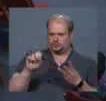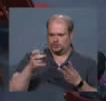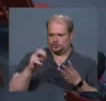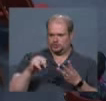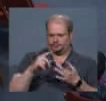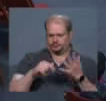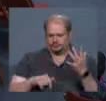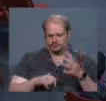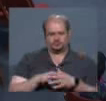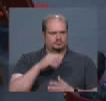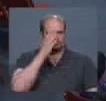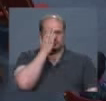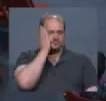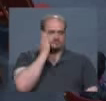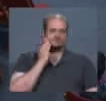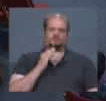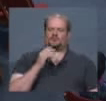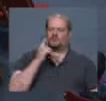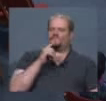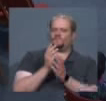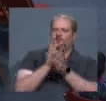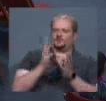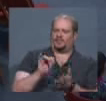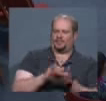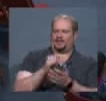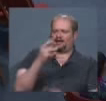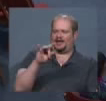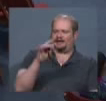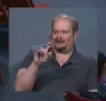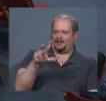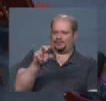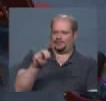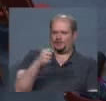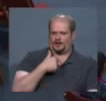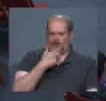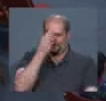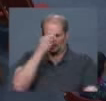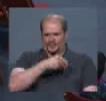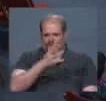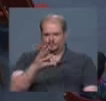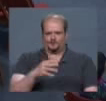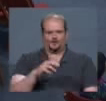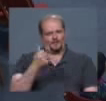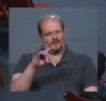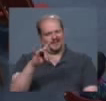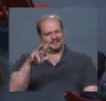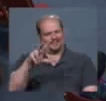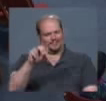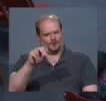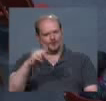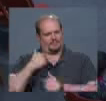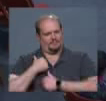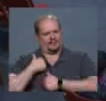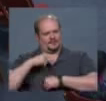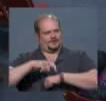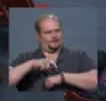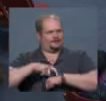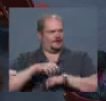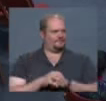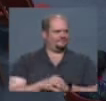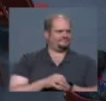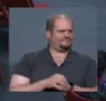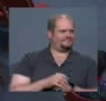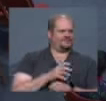et cetera. Mayor, for the sailors, that's 18:30. I just wanted you to know that. Thank you, Tom. All right, very